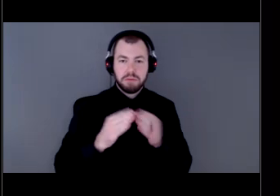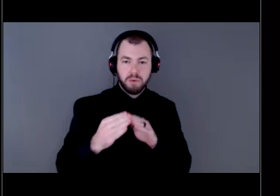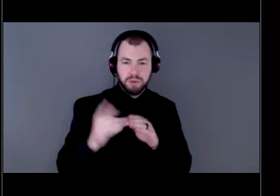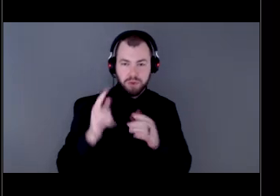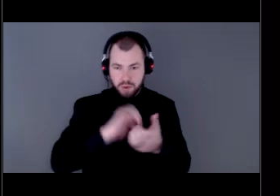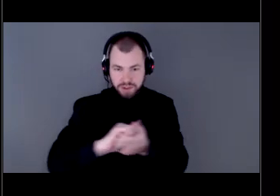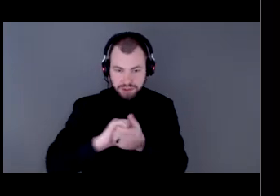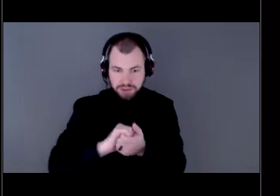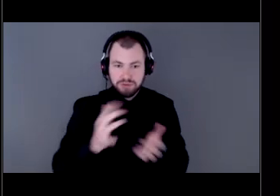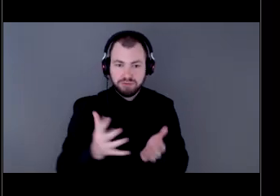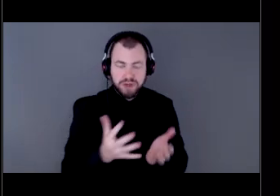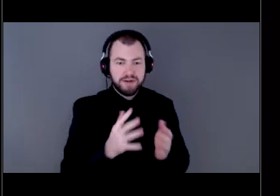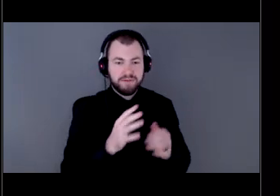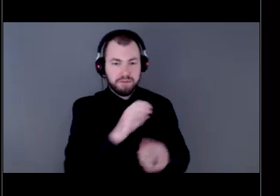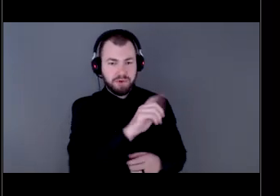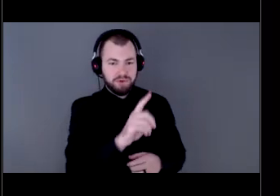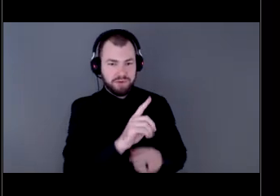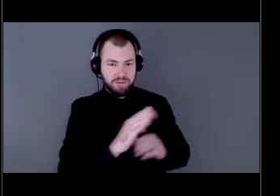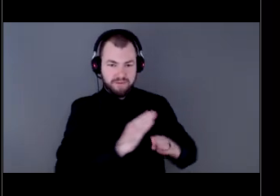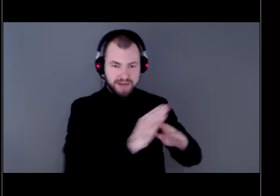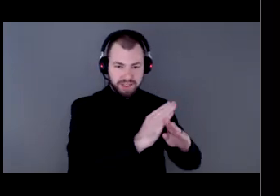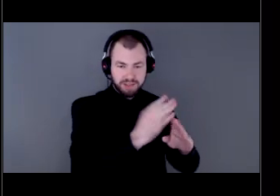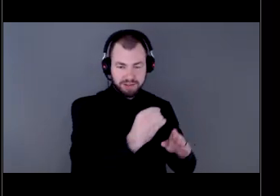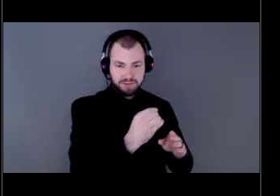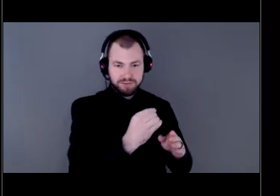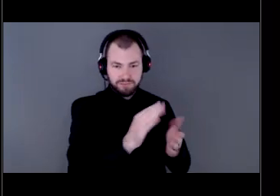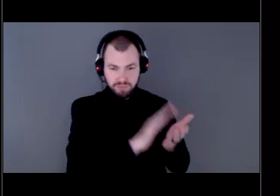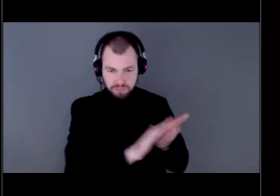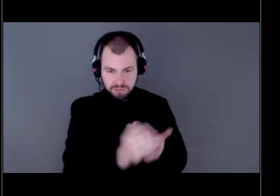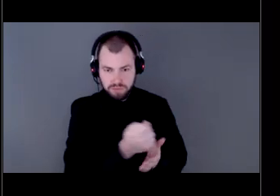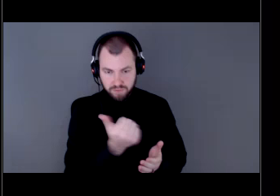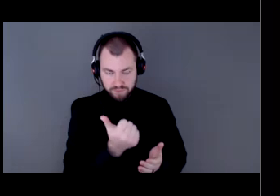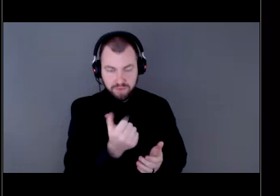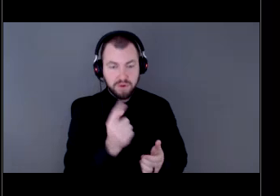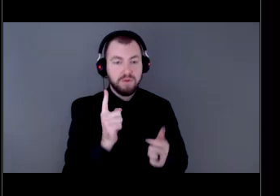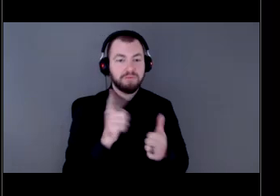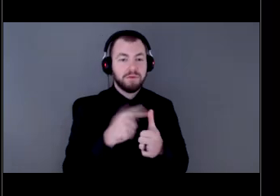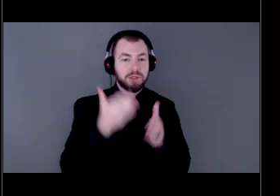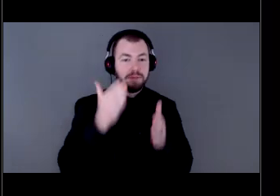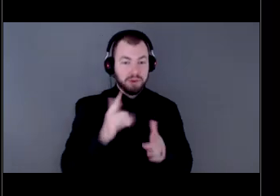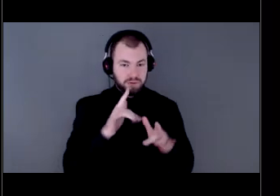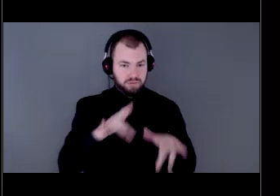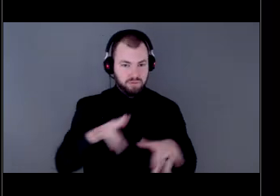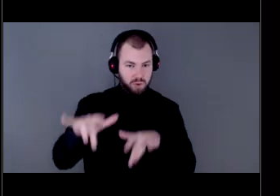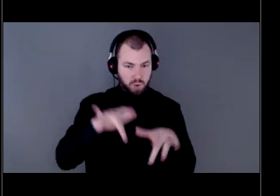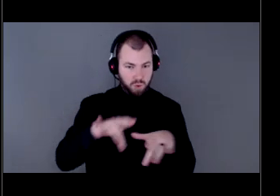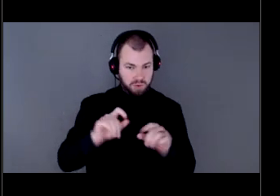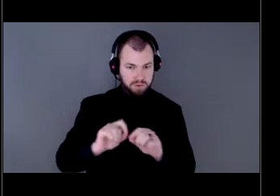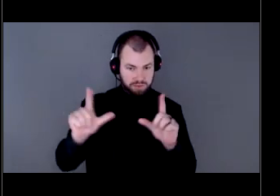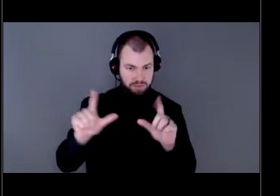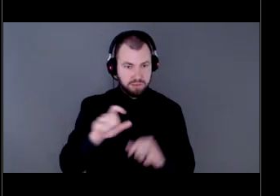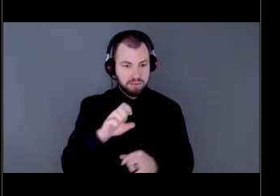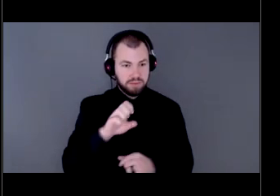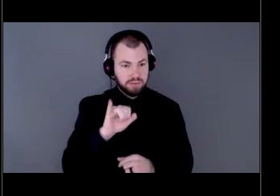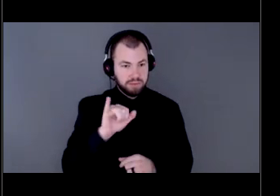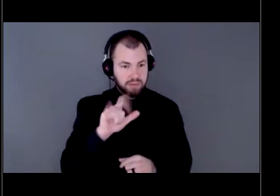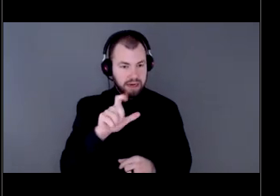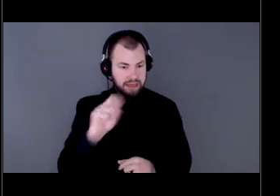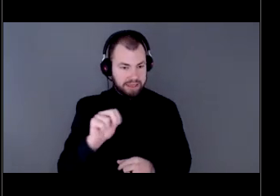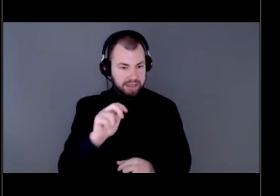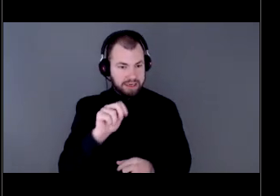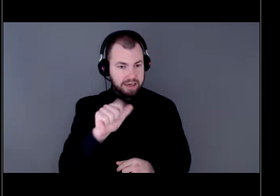and removal. And our first speaker is actually going to be a recording, Eileen Nally with Pacific Islands